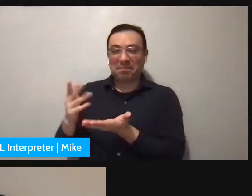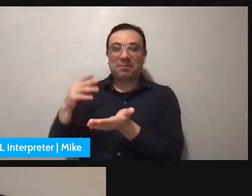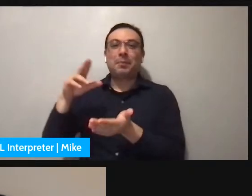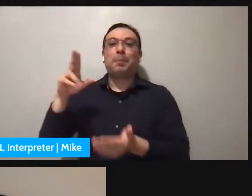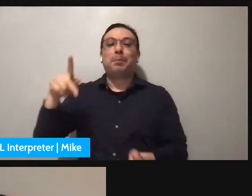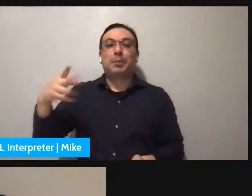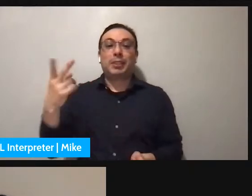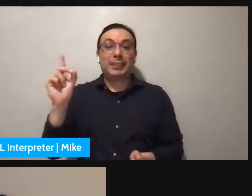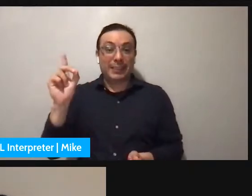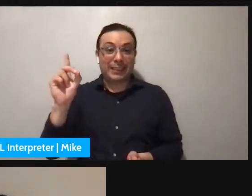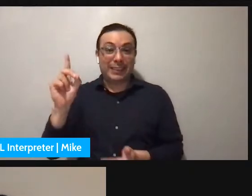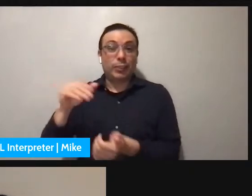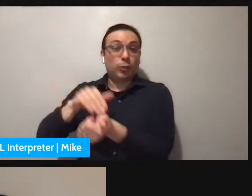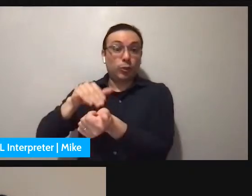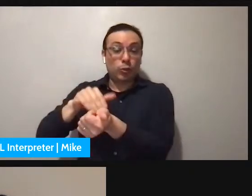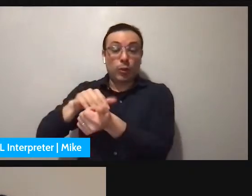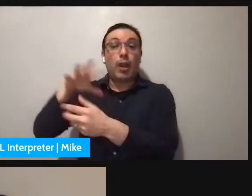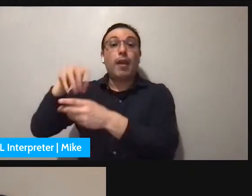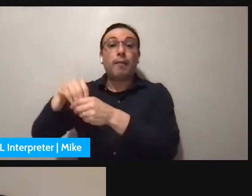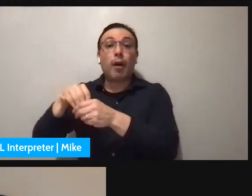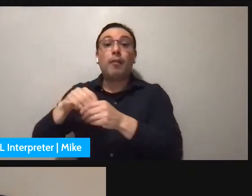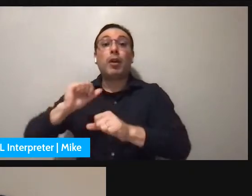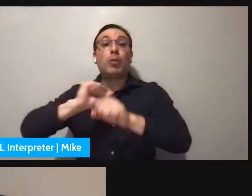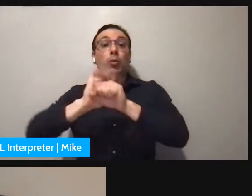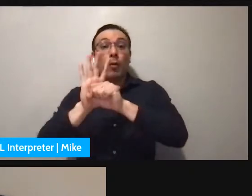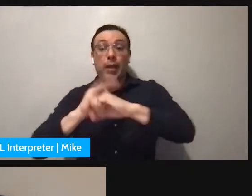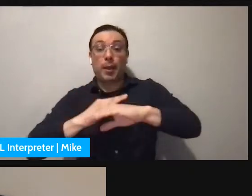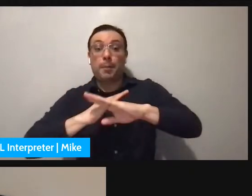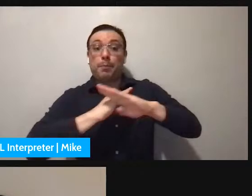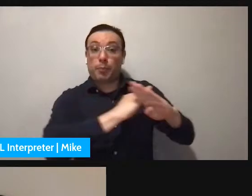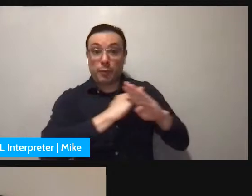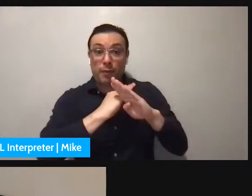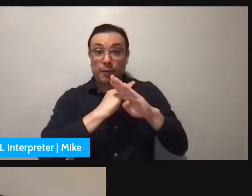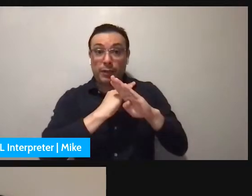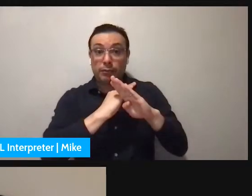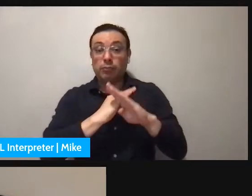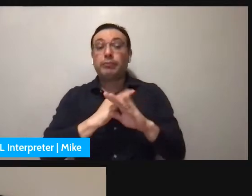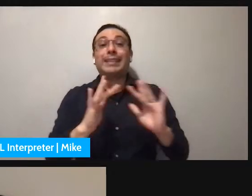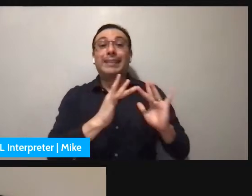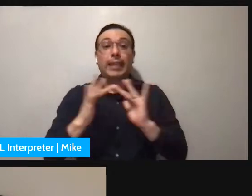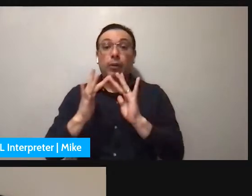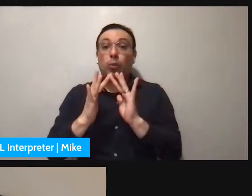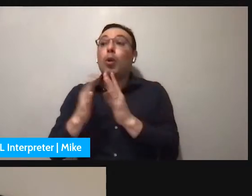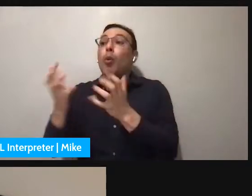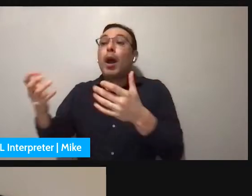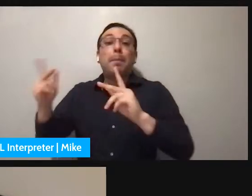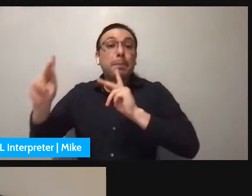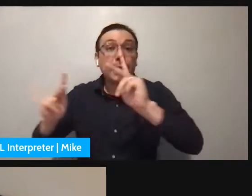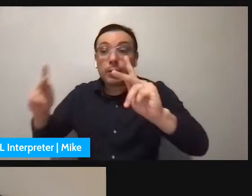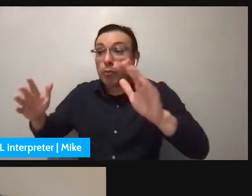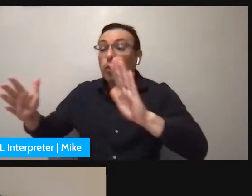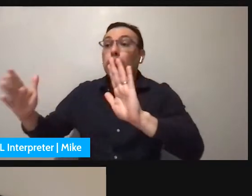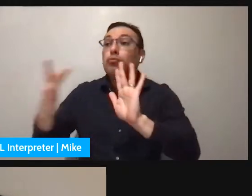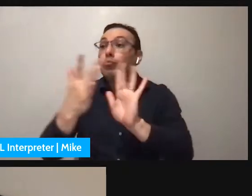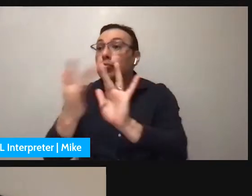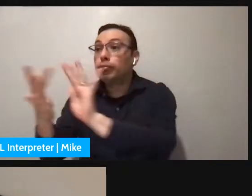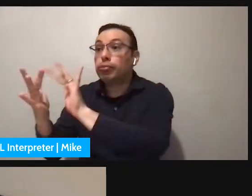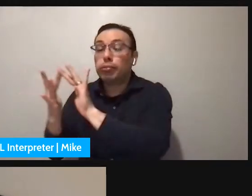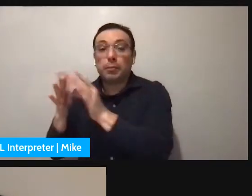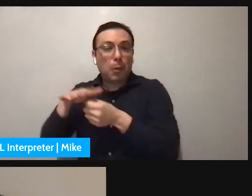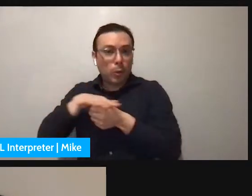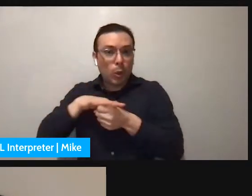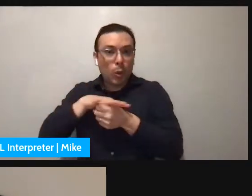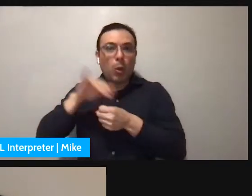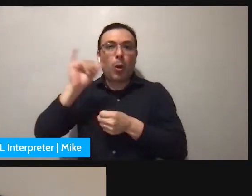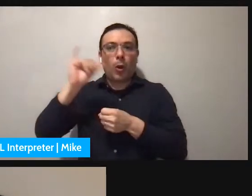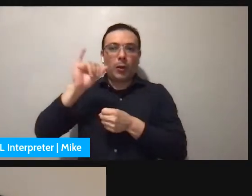the COVID-19 Prevention Trials Network on community engagement, both locally and nationally. And she is